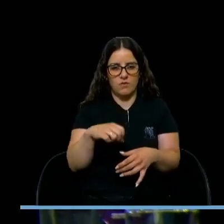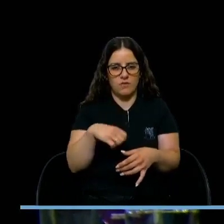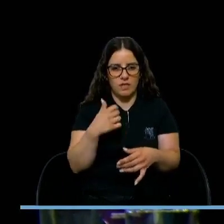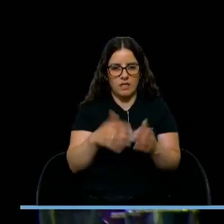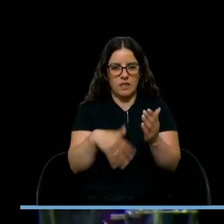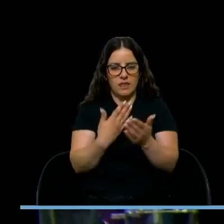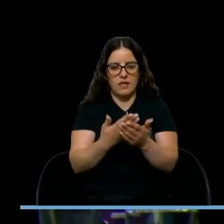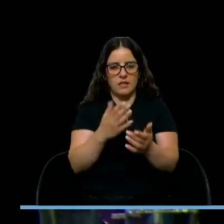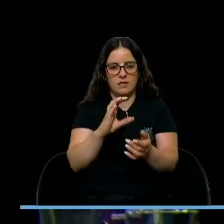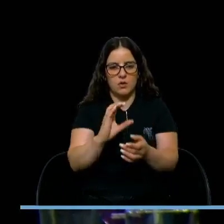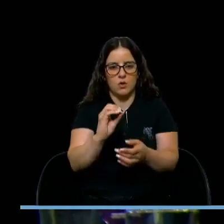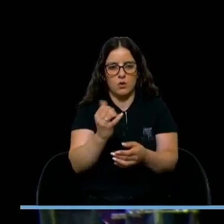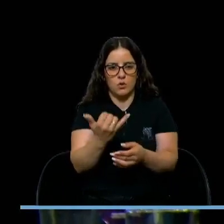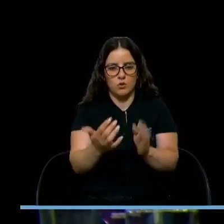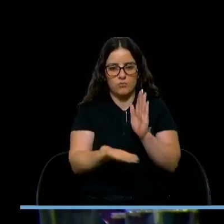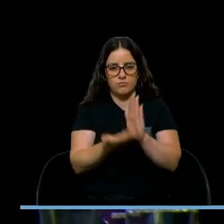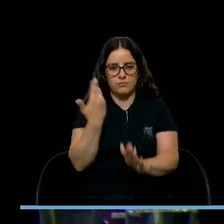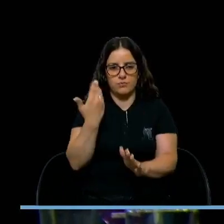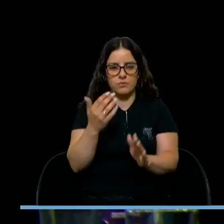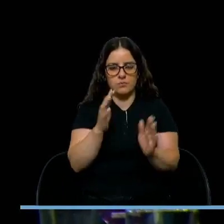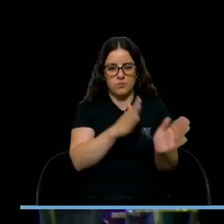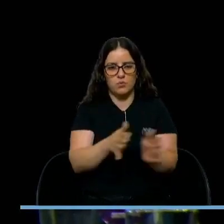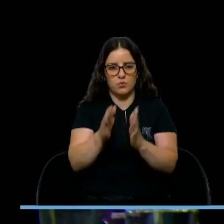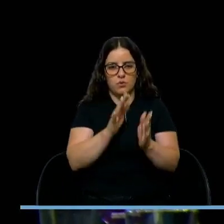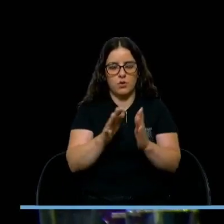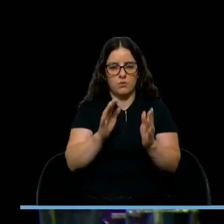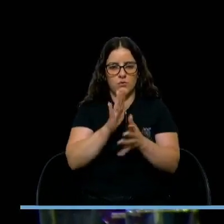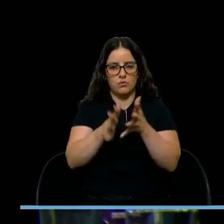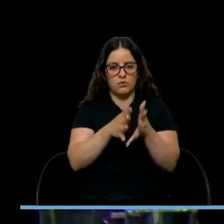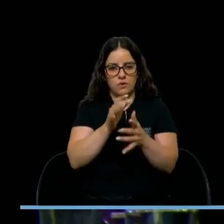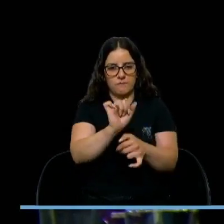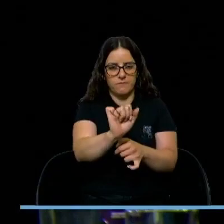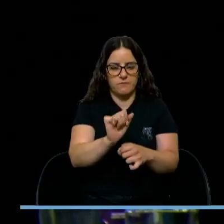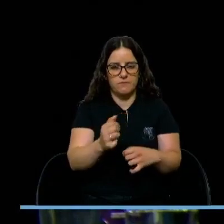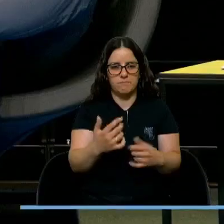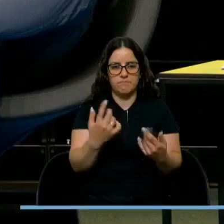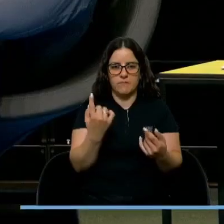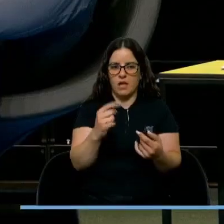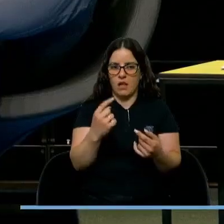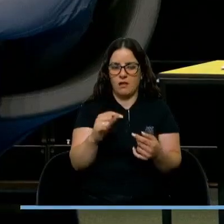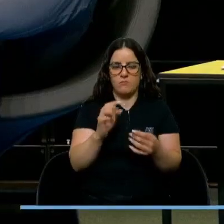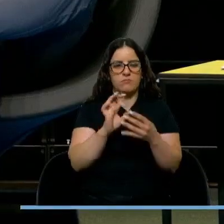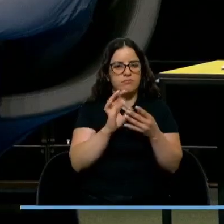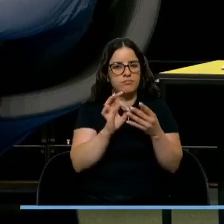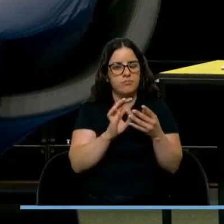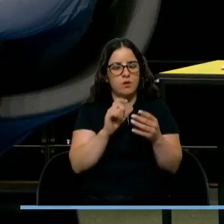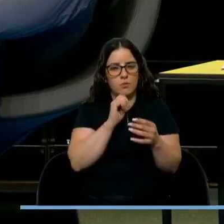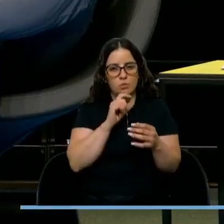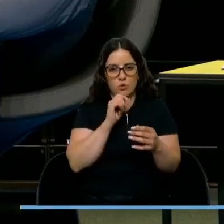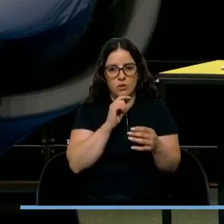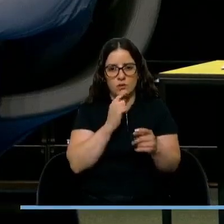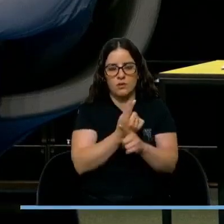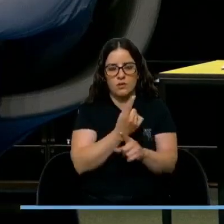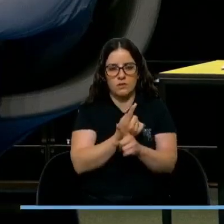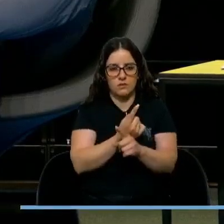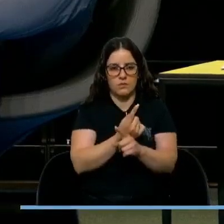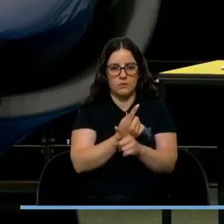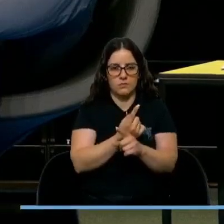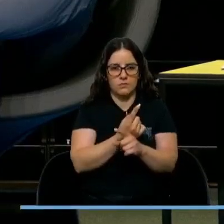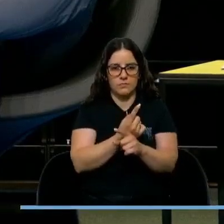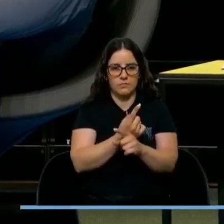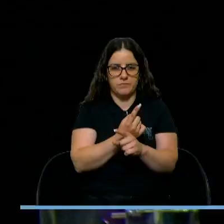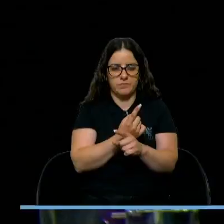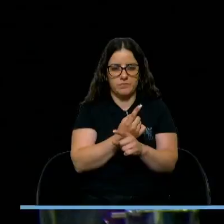the decarbonization of their industrial production. So there's a whole series of